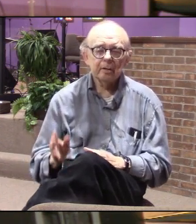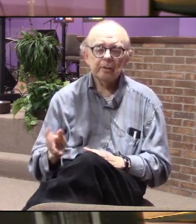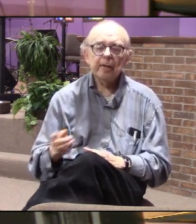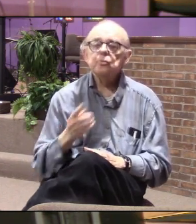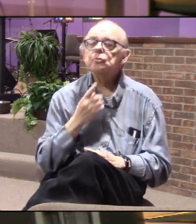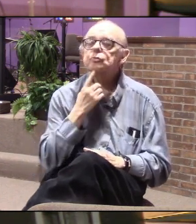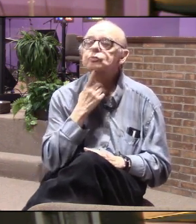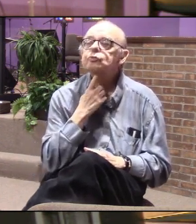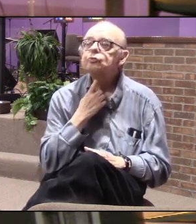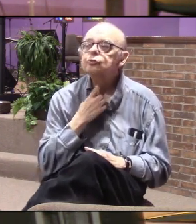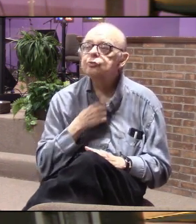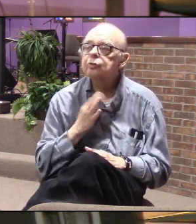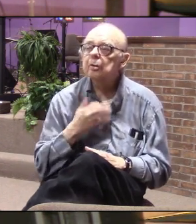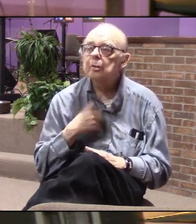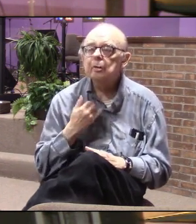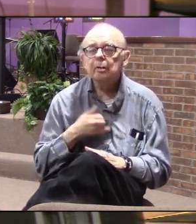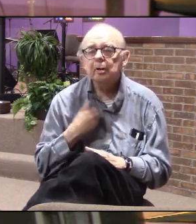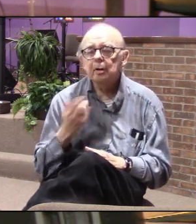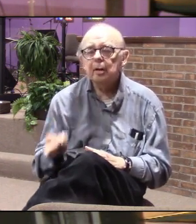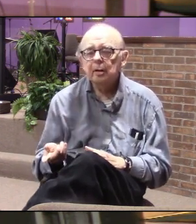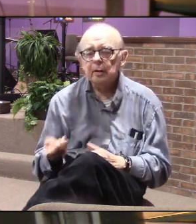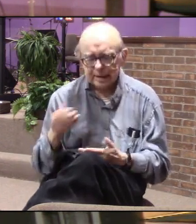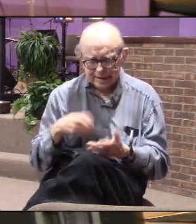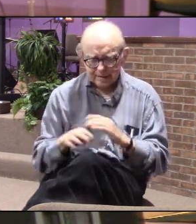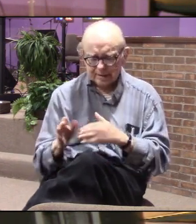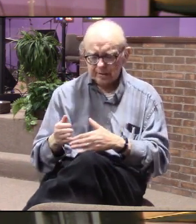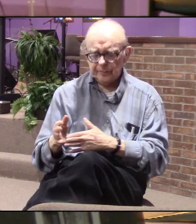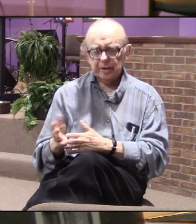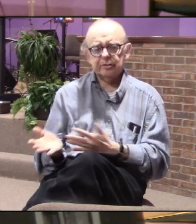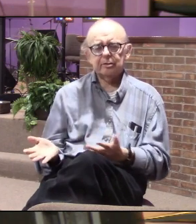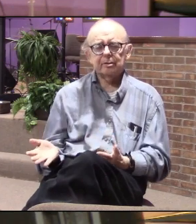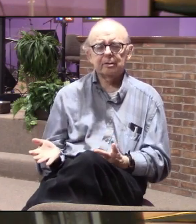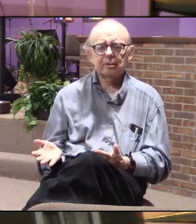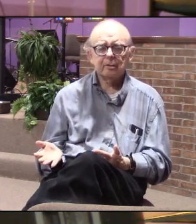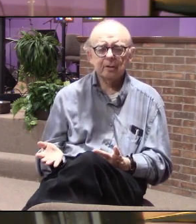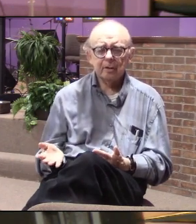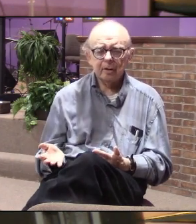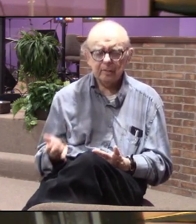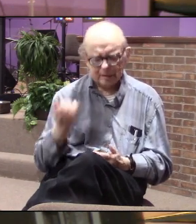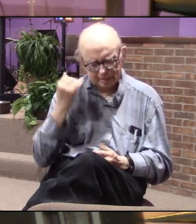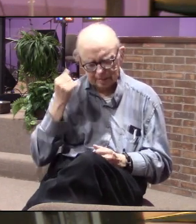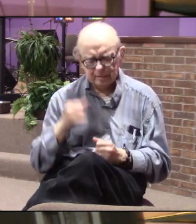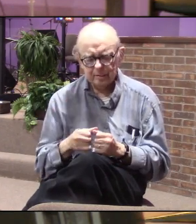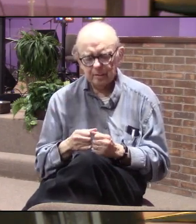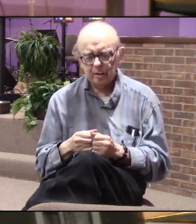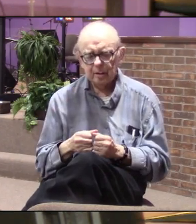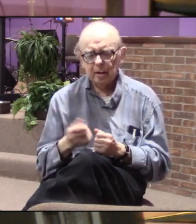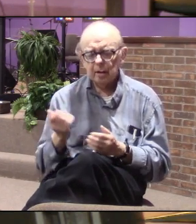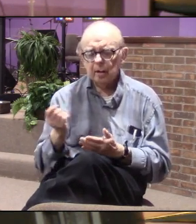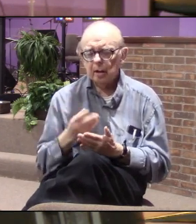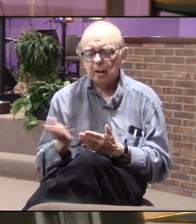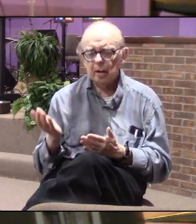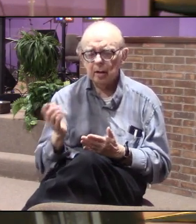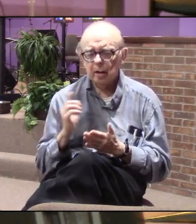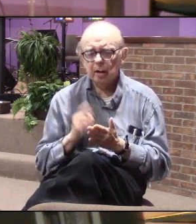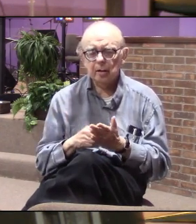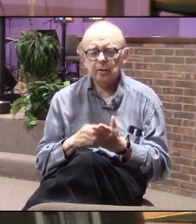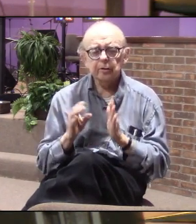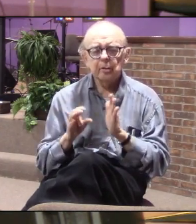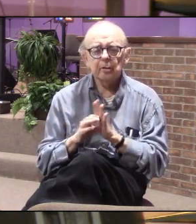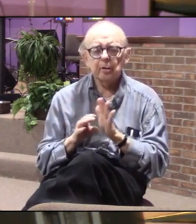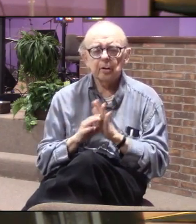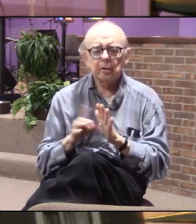swallowed him. Okay? So he's in here. And if you remember a few weeks back, I showed you the